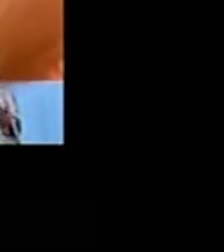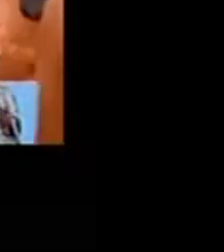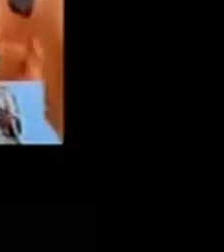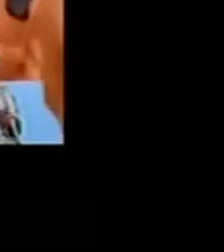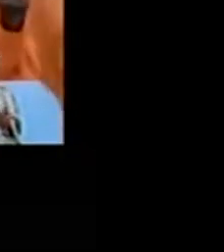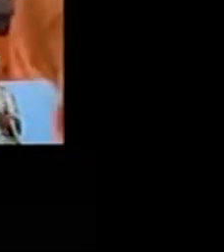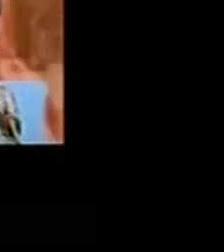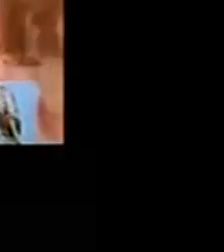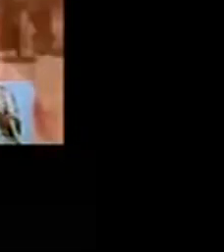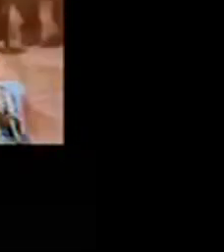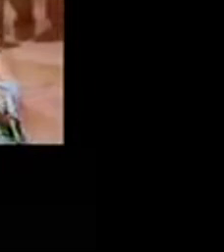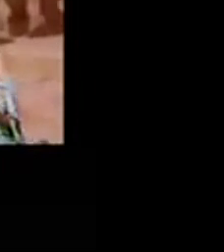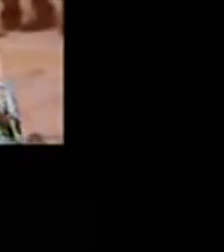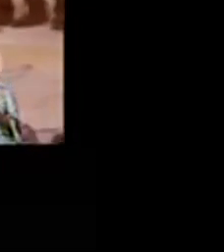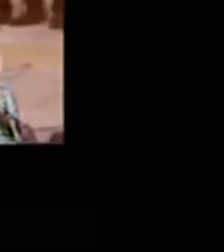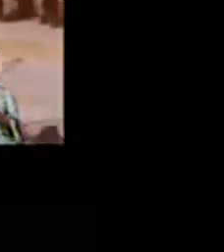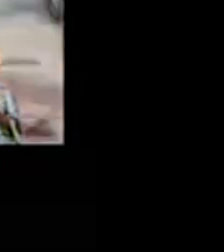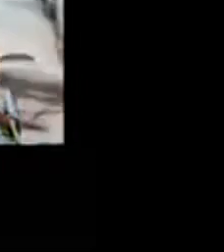child of